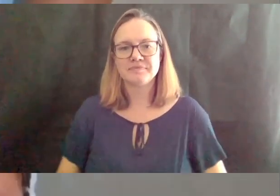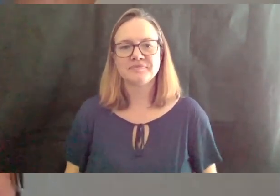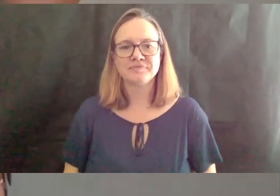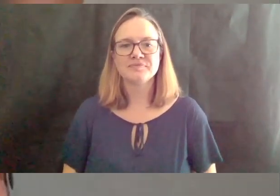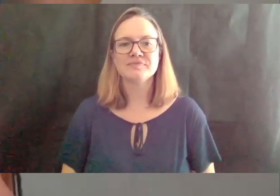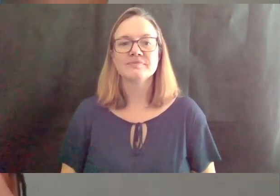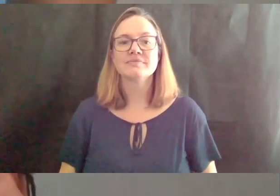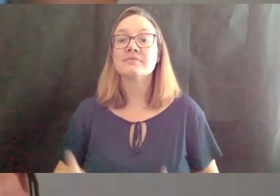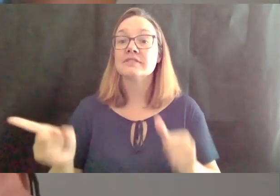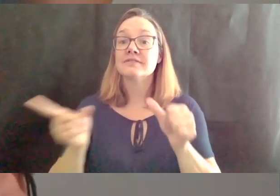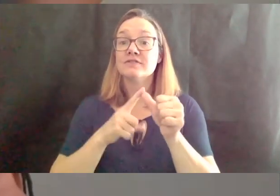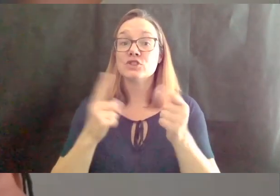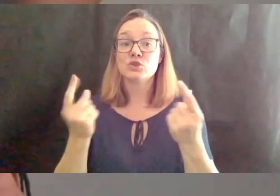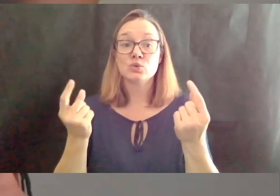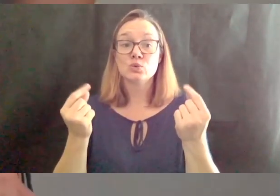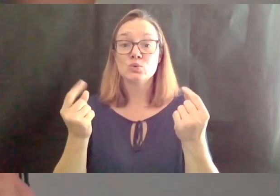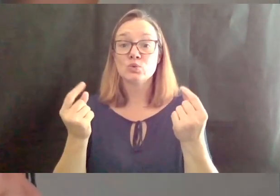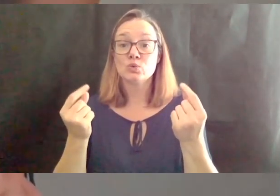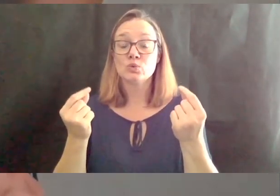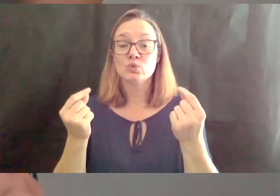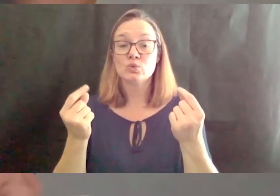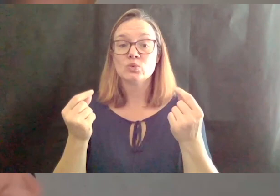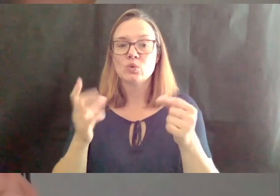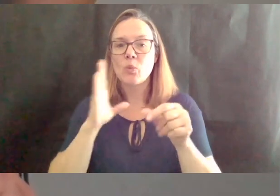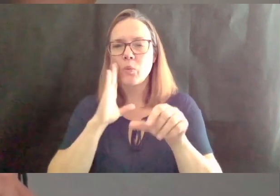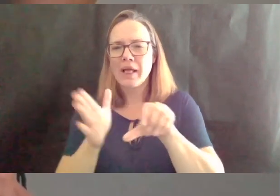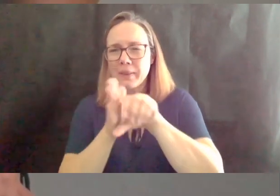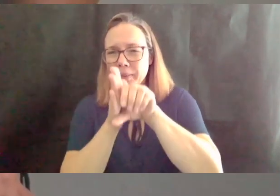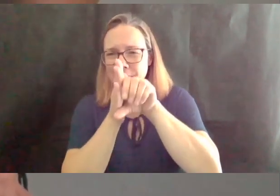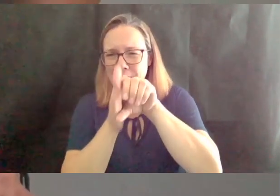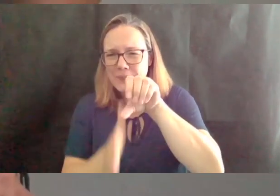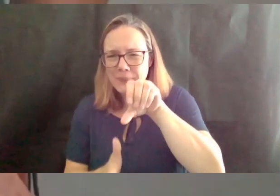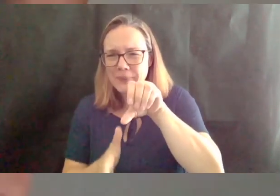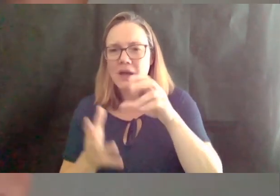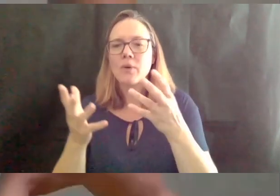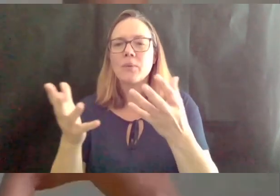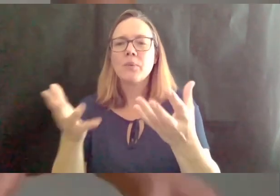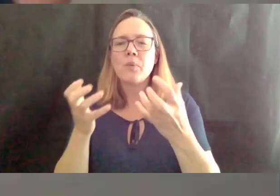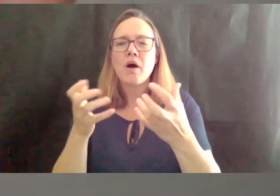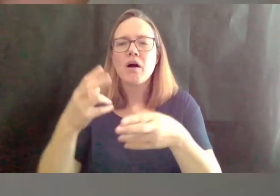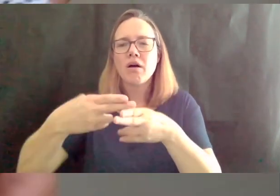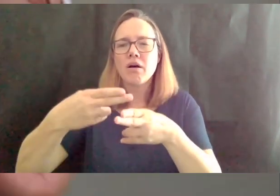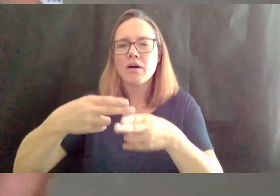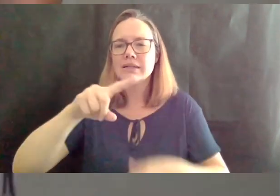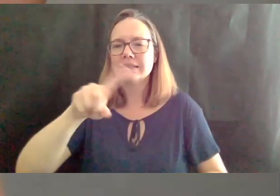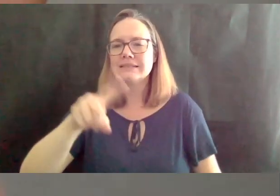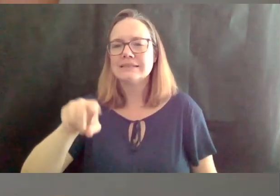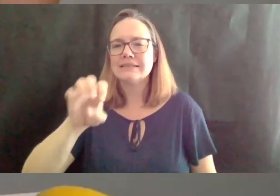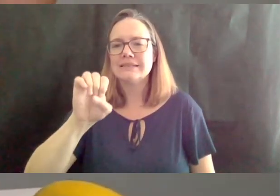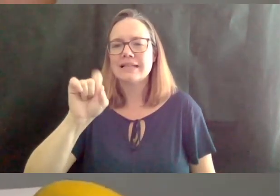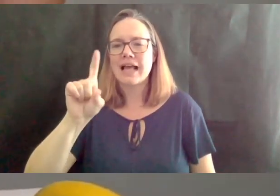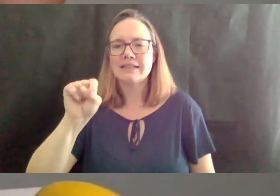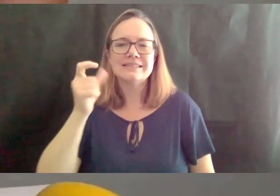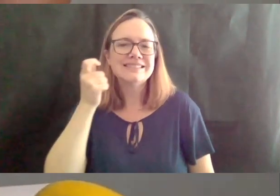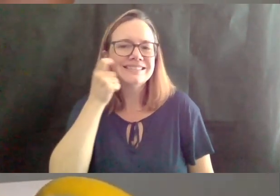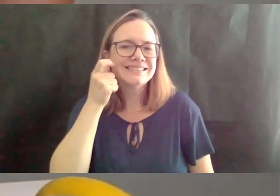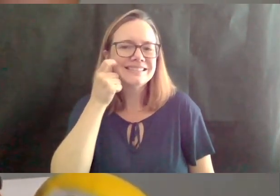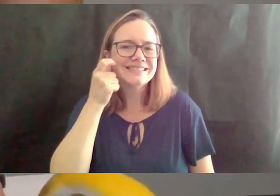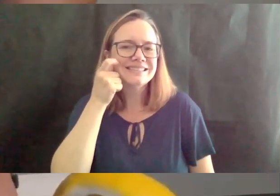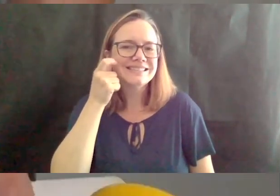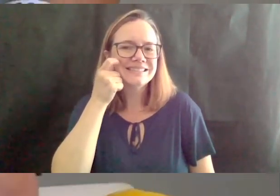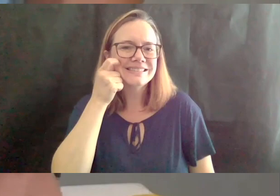First thing we're gonna do actually is gonna slice the side of it because we're gonna wanna get a little bit of lemon zest first. So just the lemon